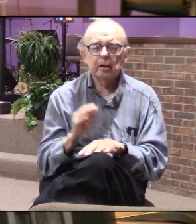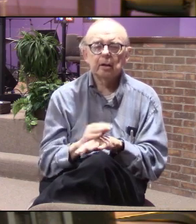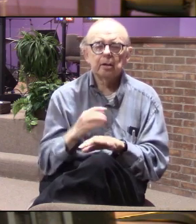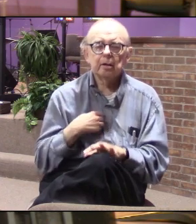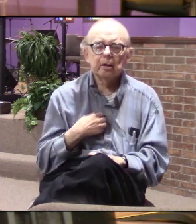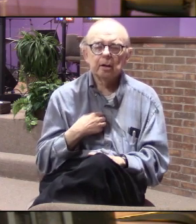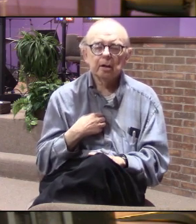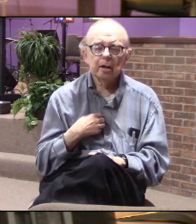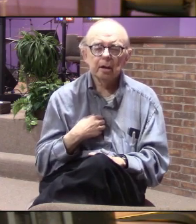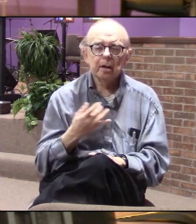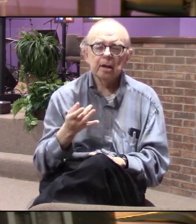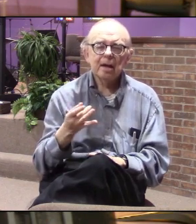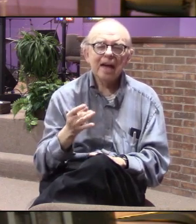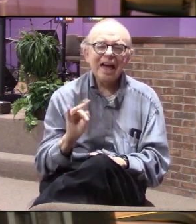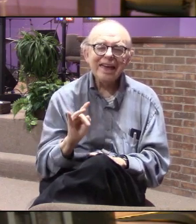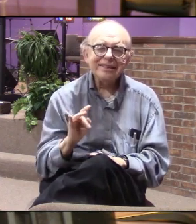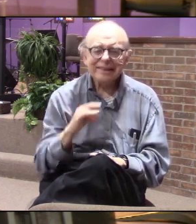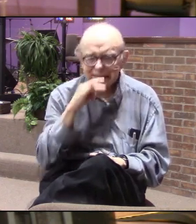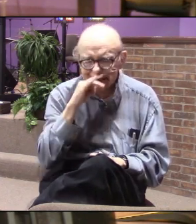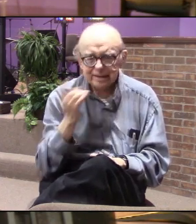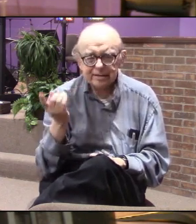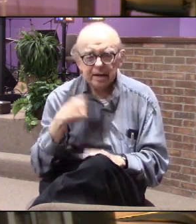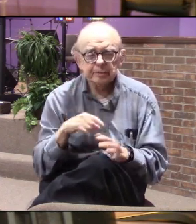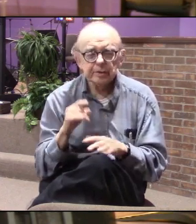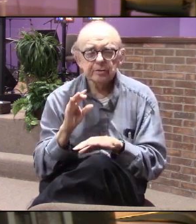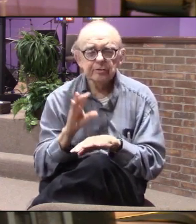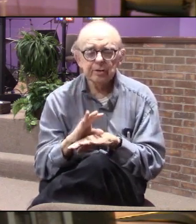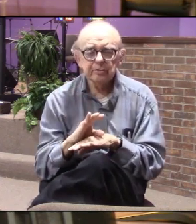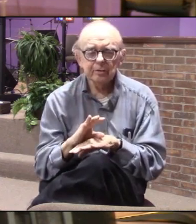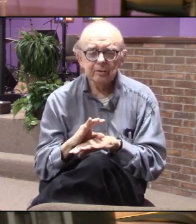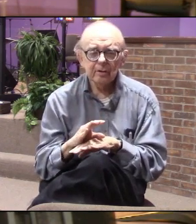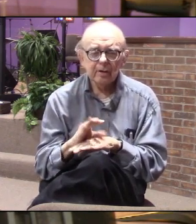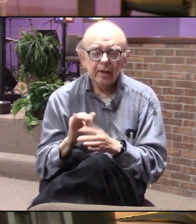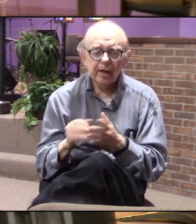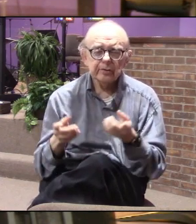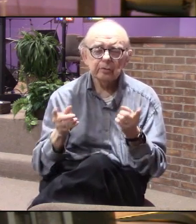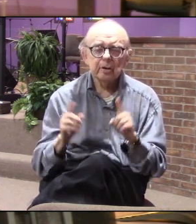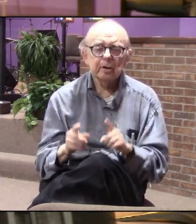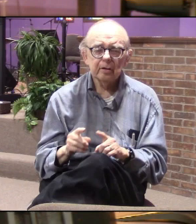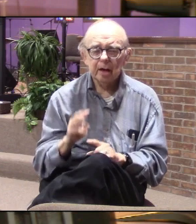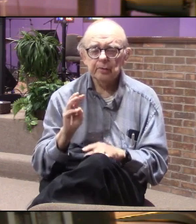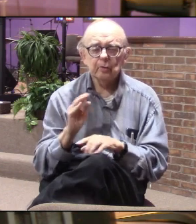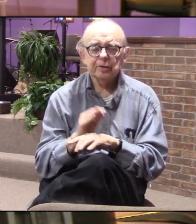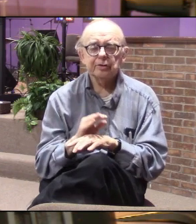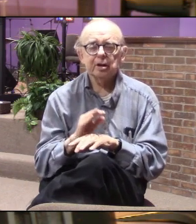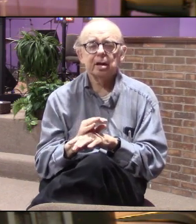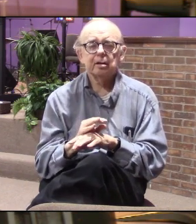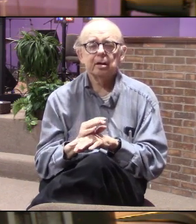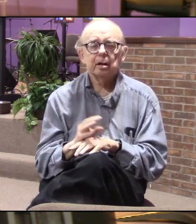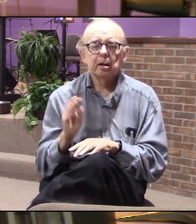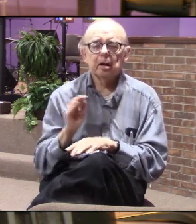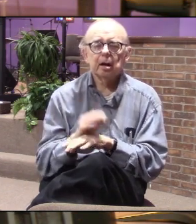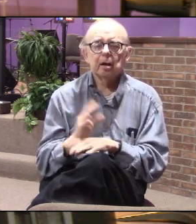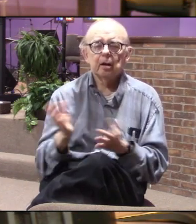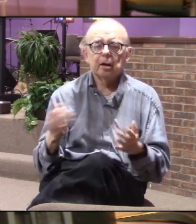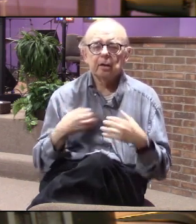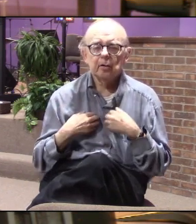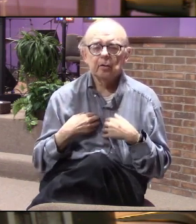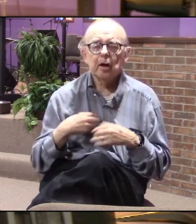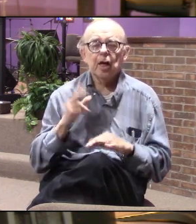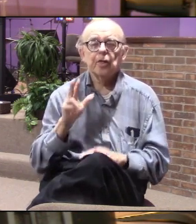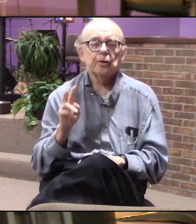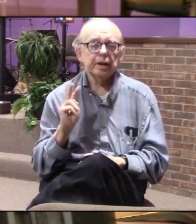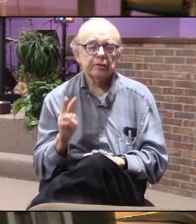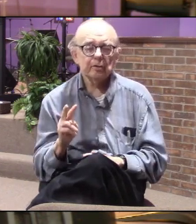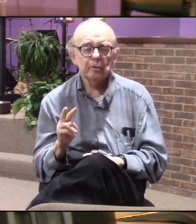had 18 kids. That's what happened Wednesday night. Wednesday night, we had